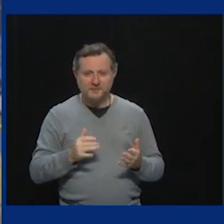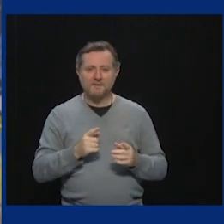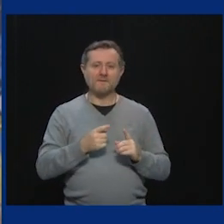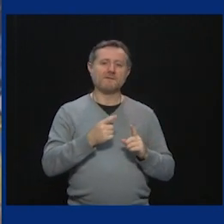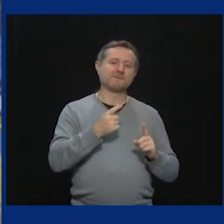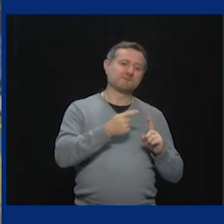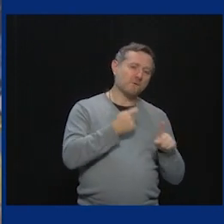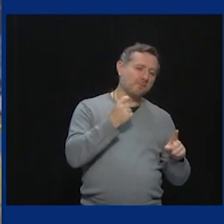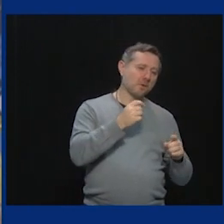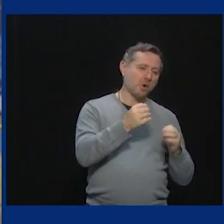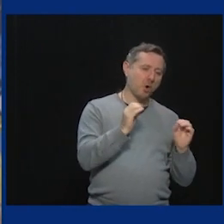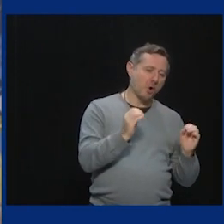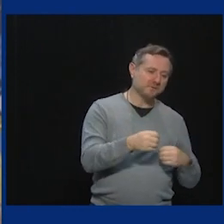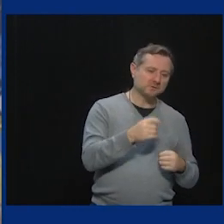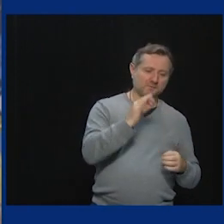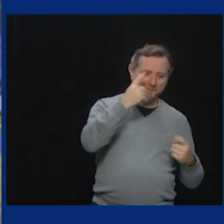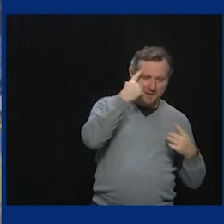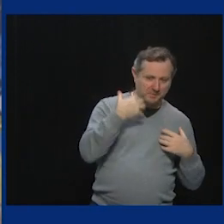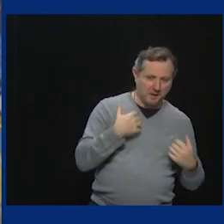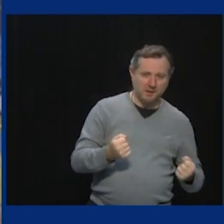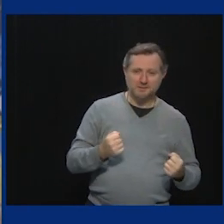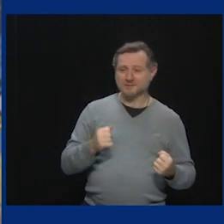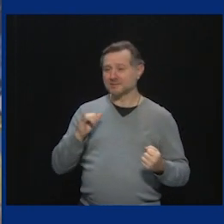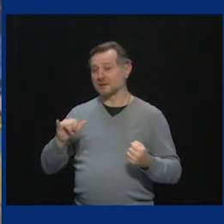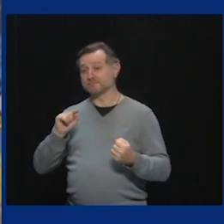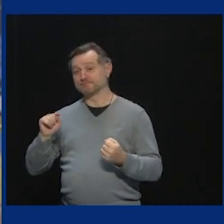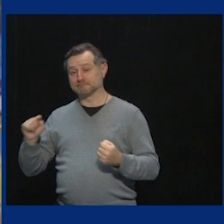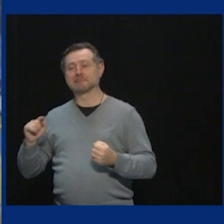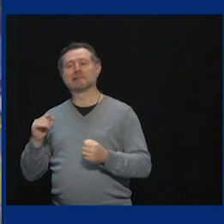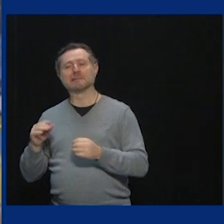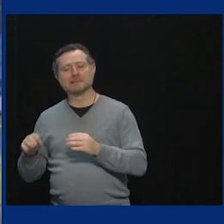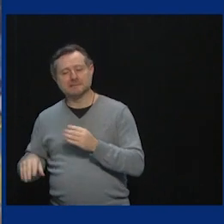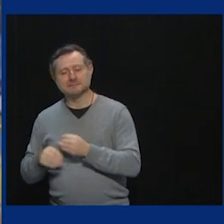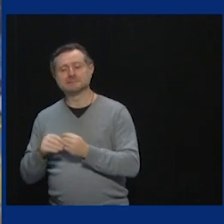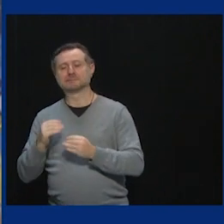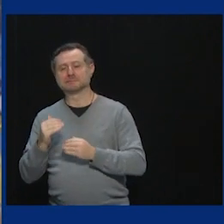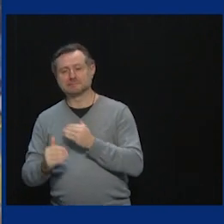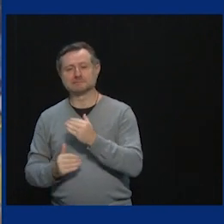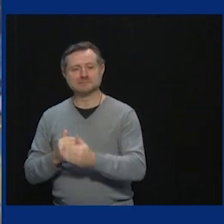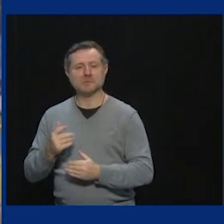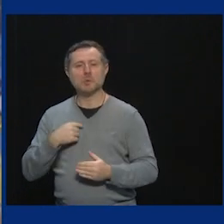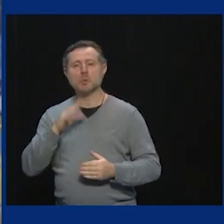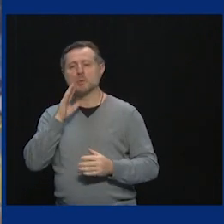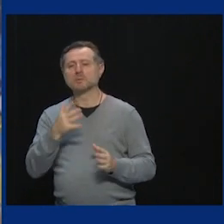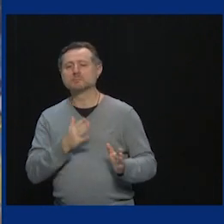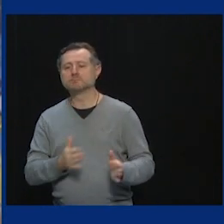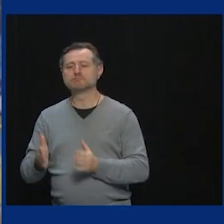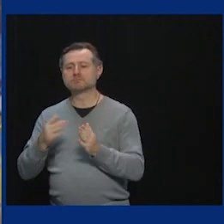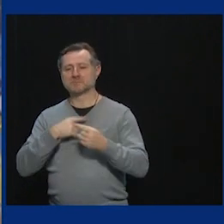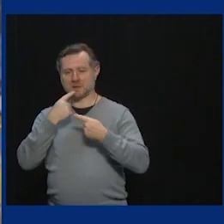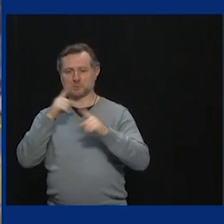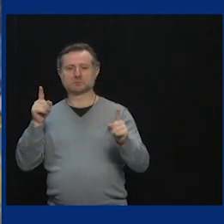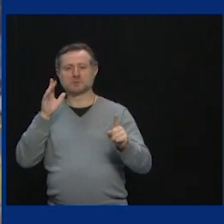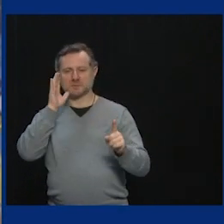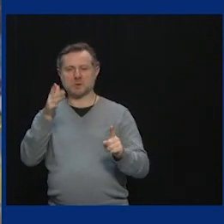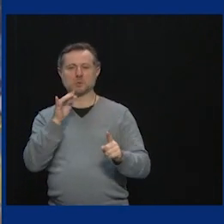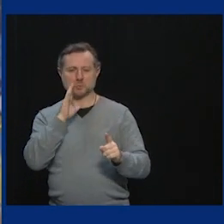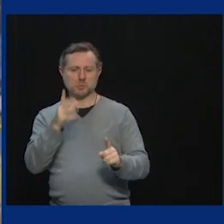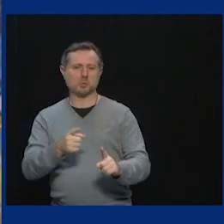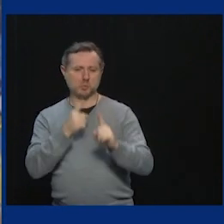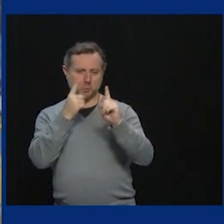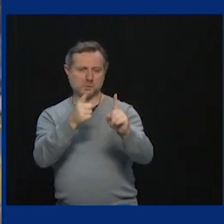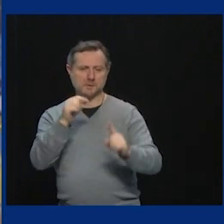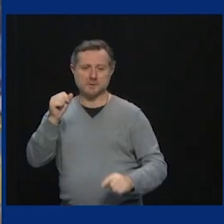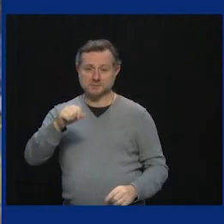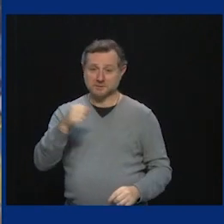that is going to happen. That is happening. We'd probably be ready to announce it very shortly and have been working toward that. But I